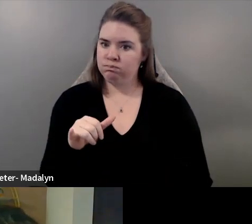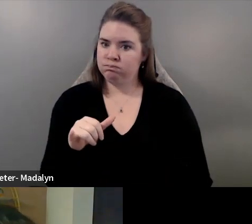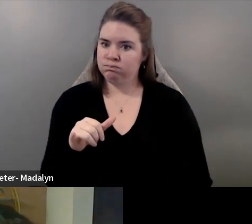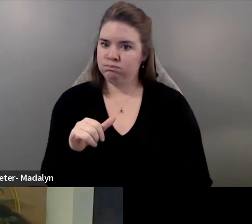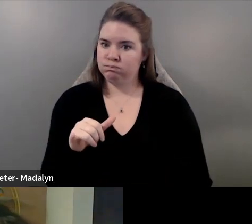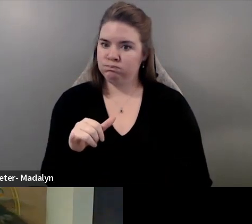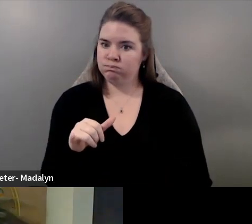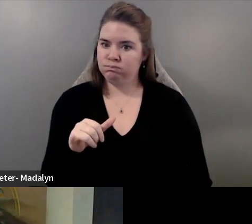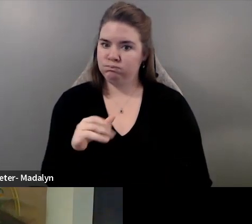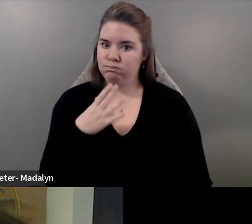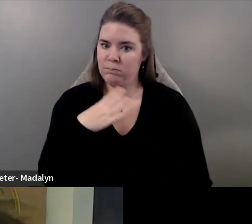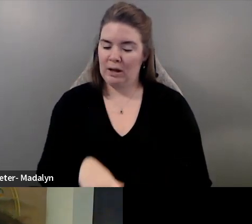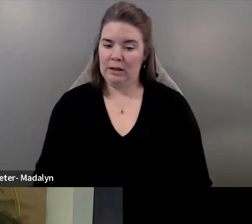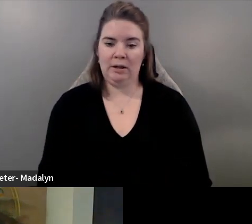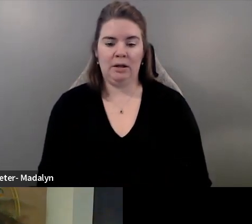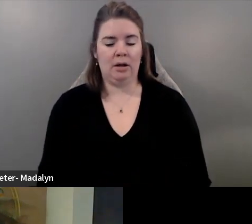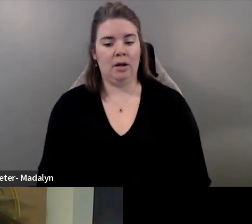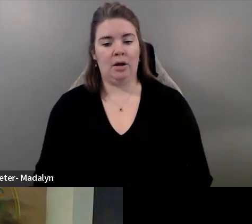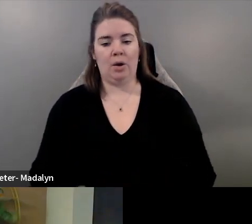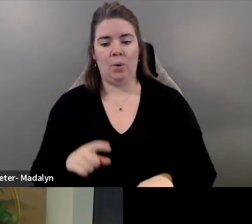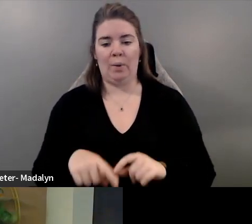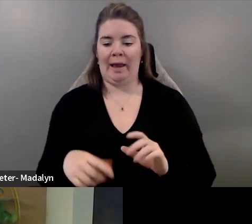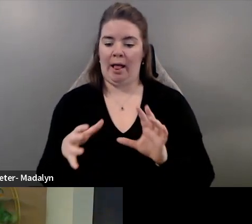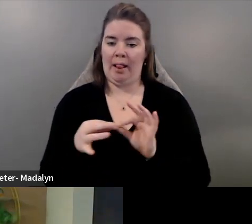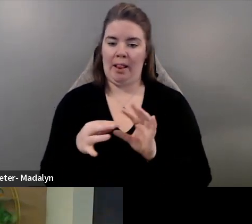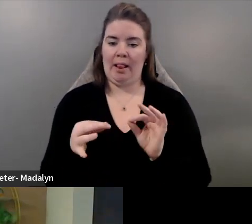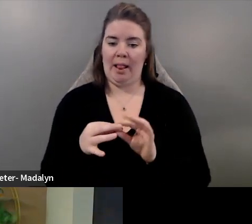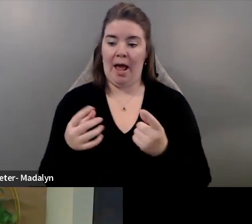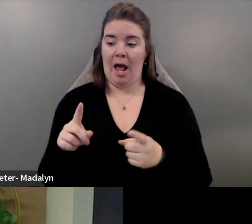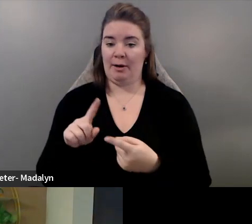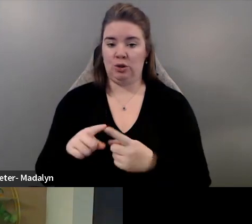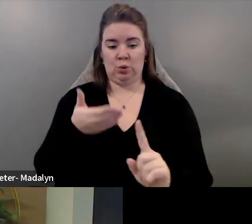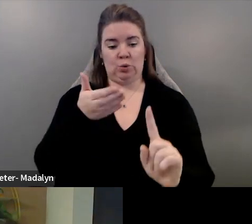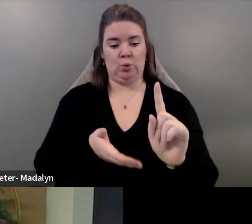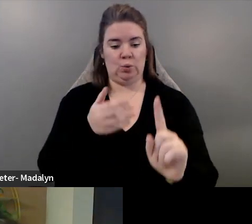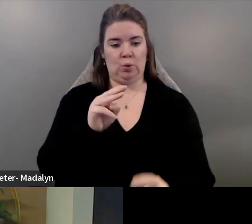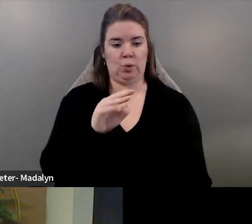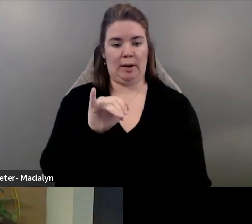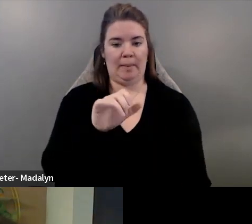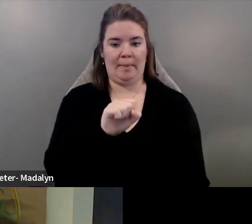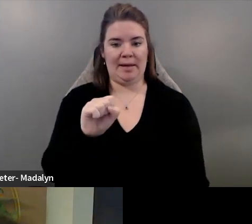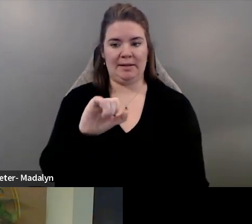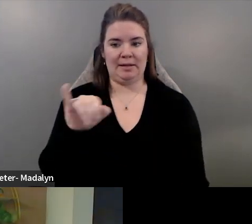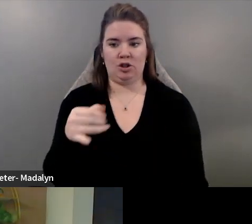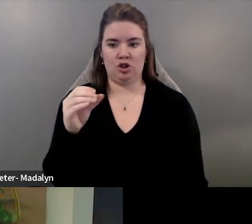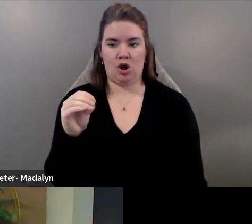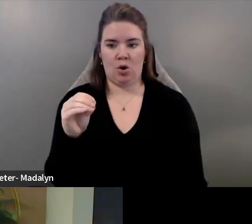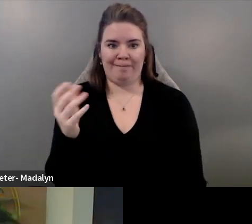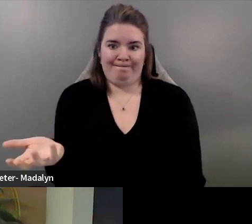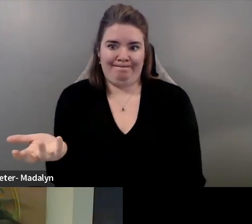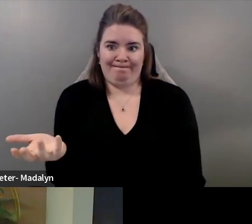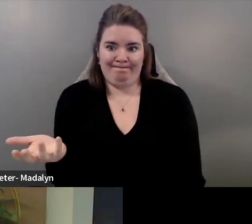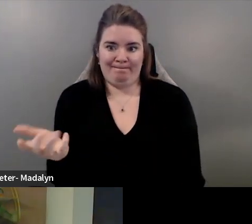can't say, what's happening to Miss Joe down the street with her rant. We're not allowed to work